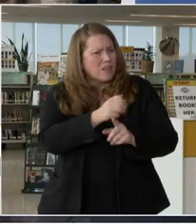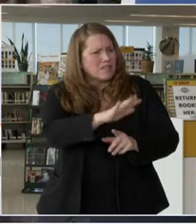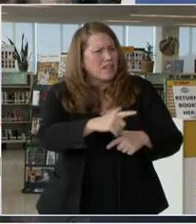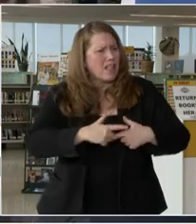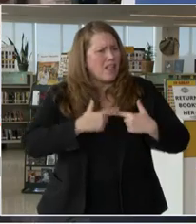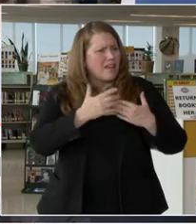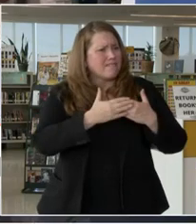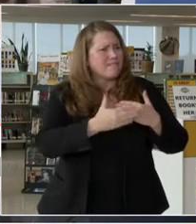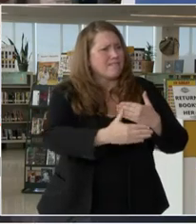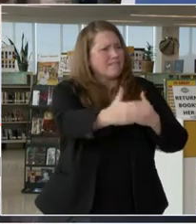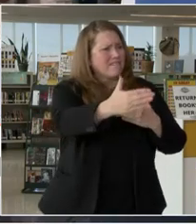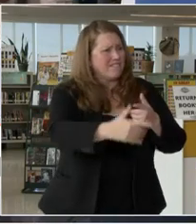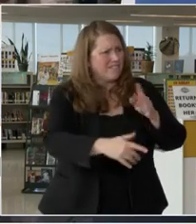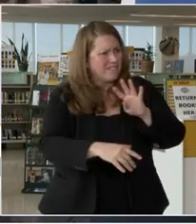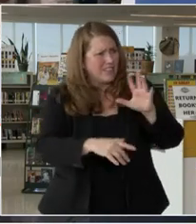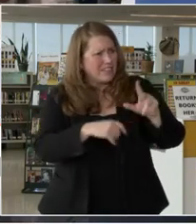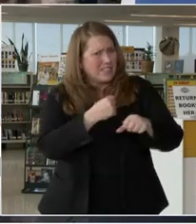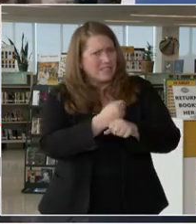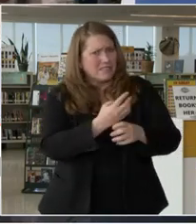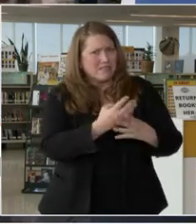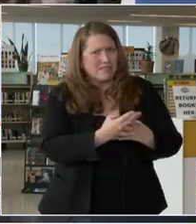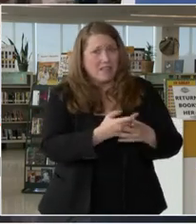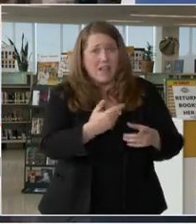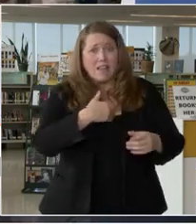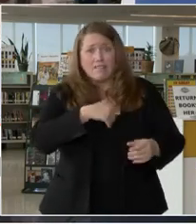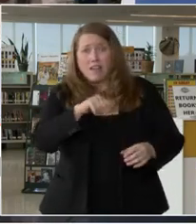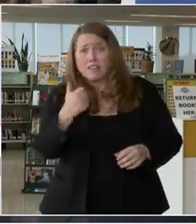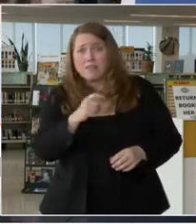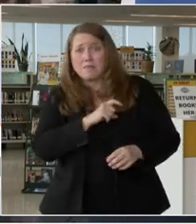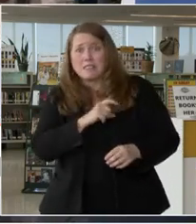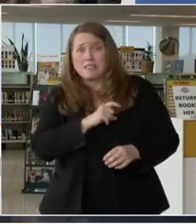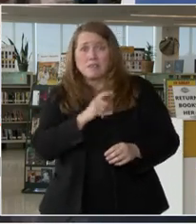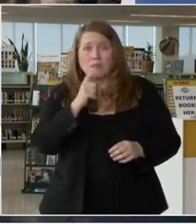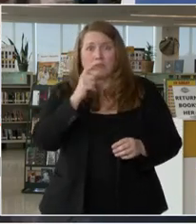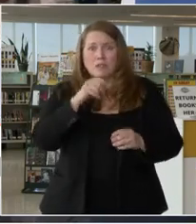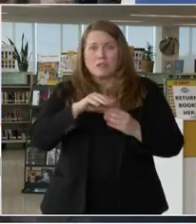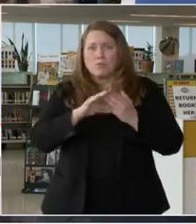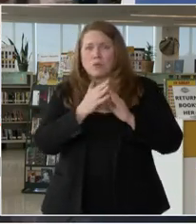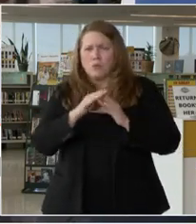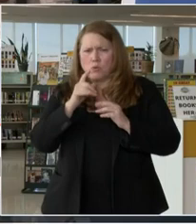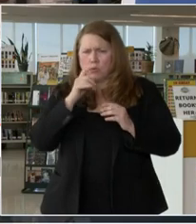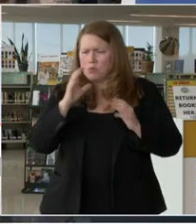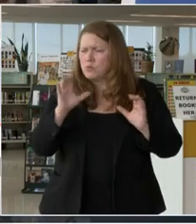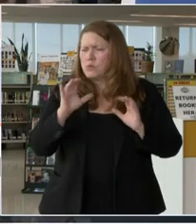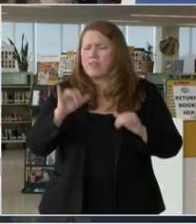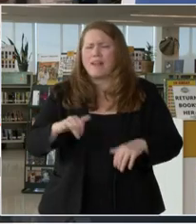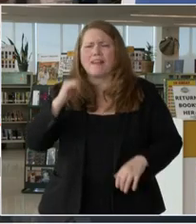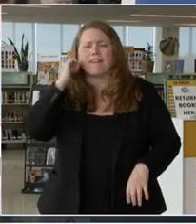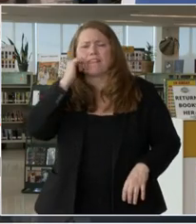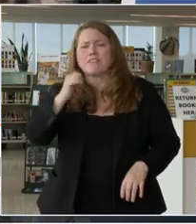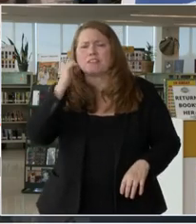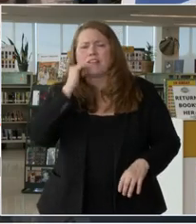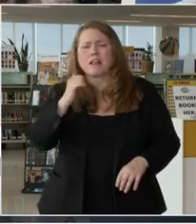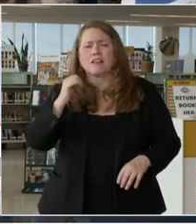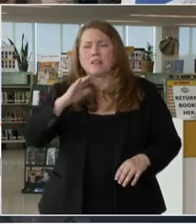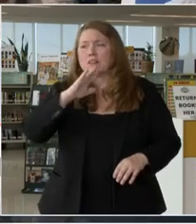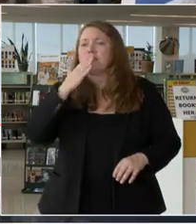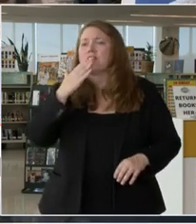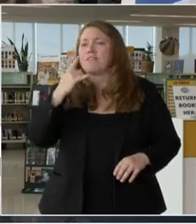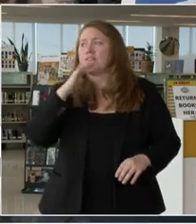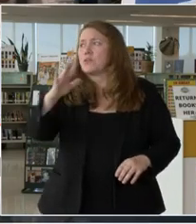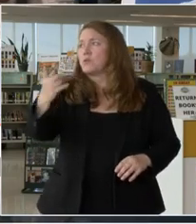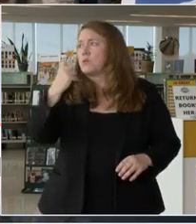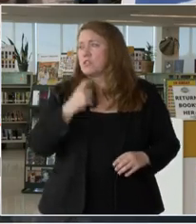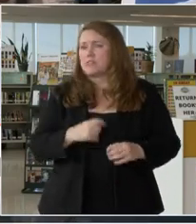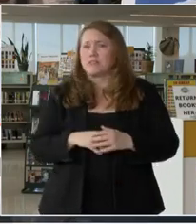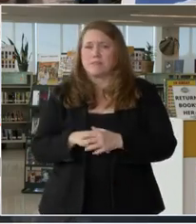that person's life. And it's not just me, but you have other police officers that are out in community who do that every day, Mark. Thank you for the question. Follow up.